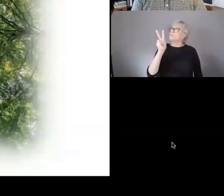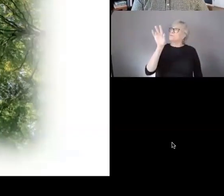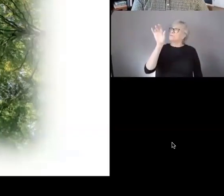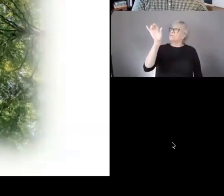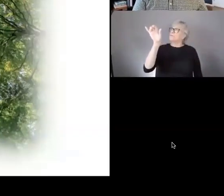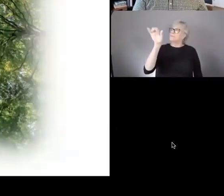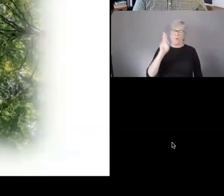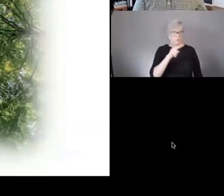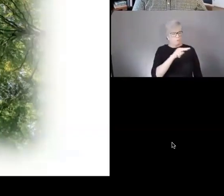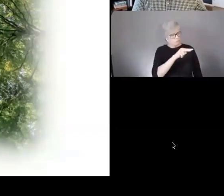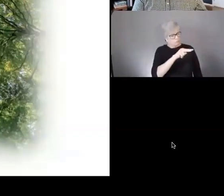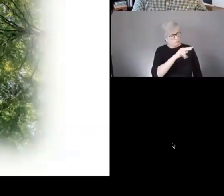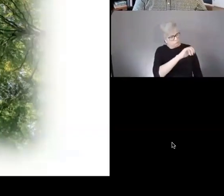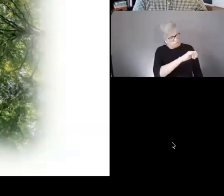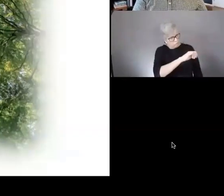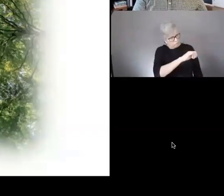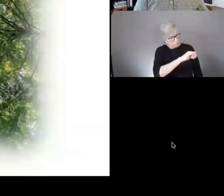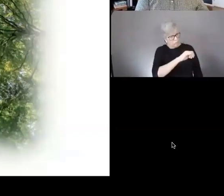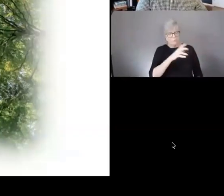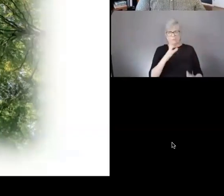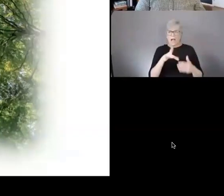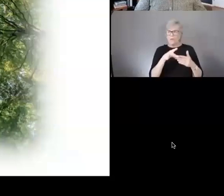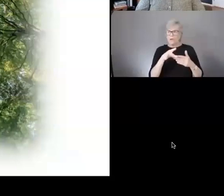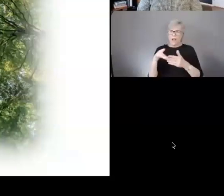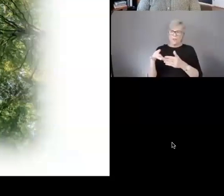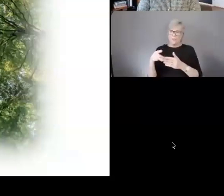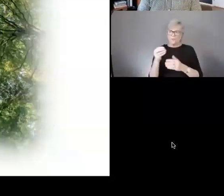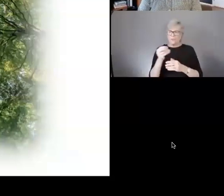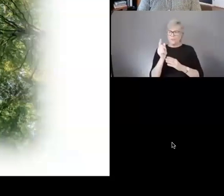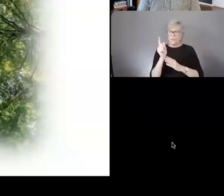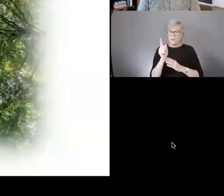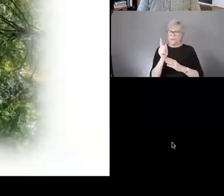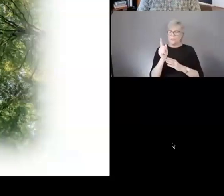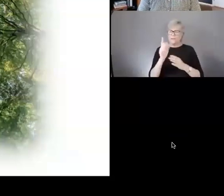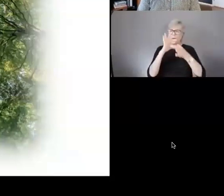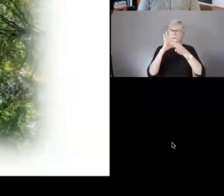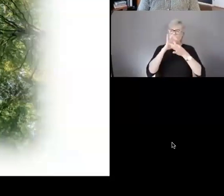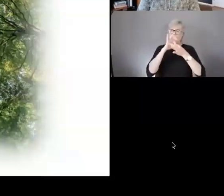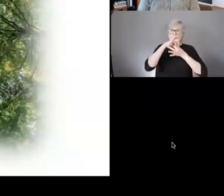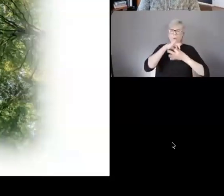wall. And I'm just going to guide you through this for a couple of minutes to center our time together today.